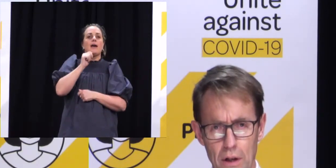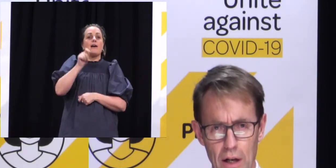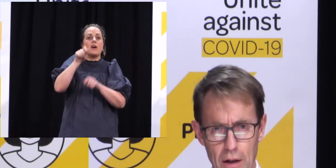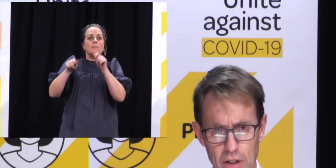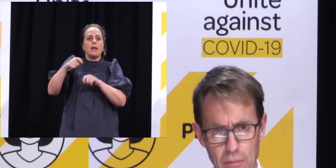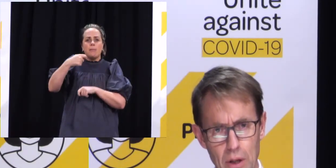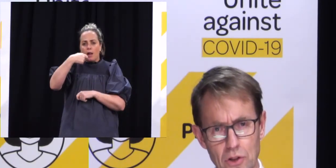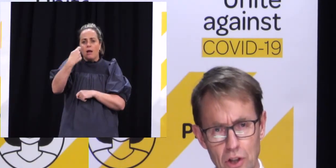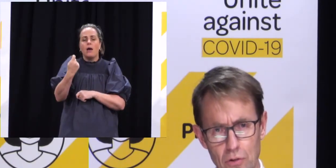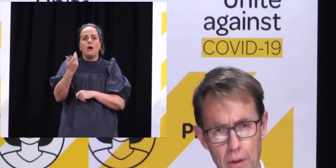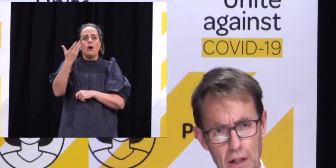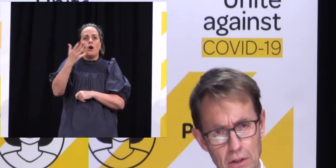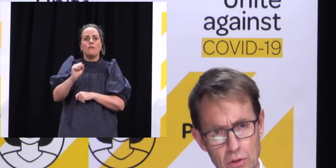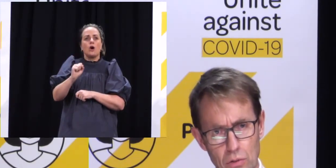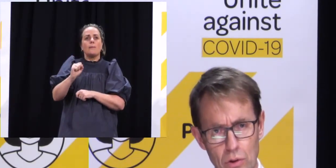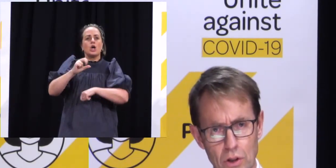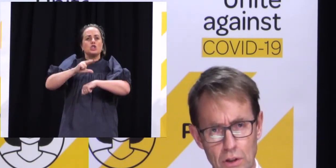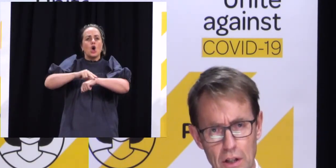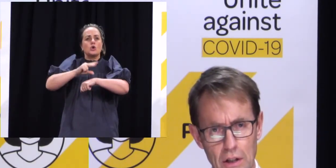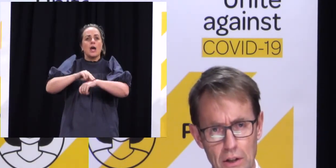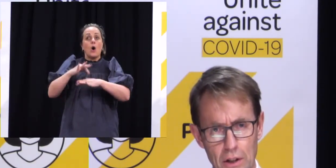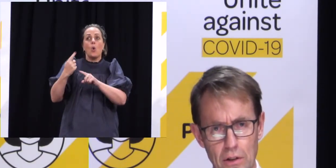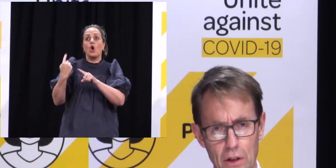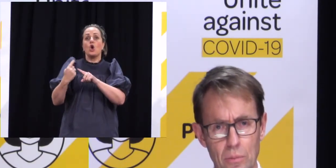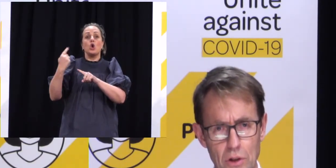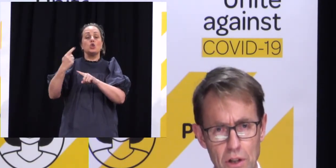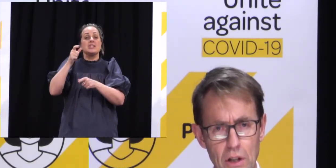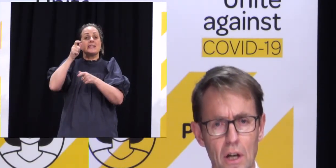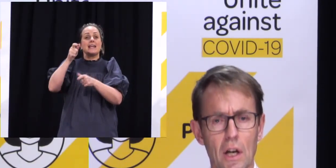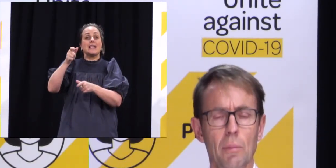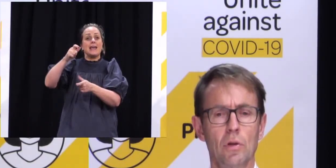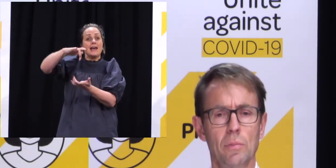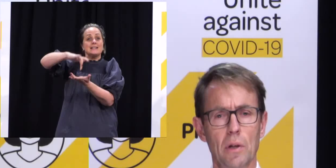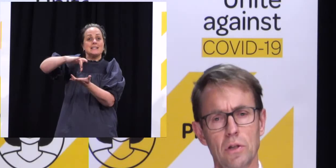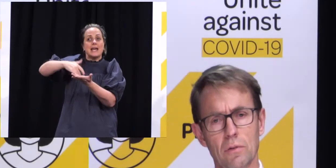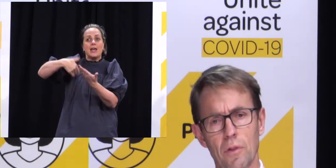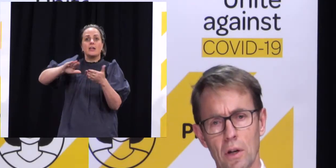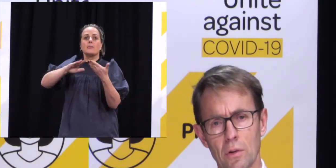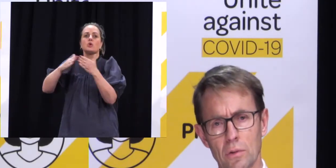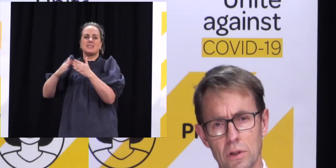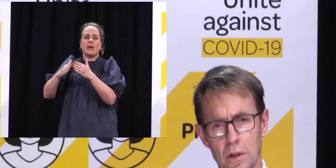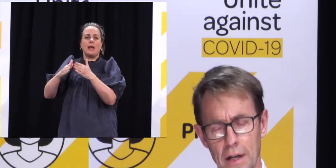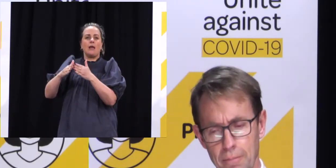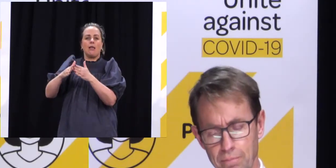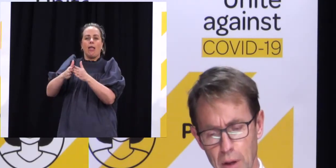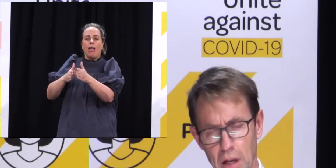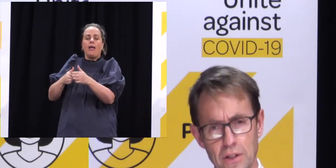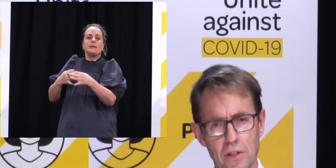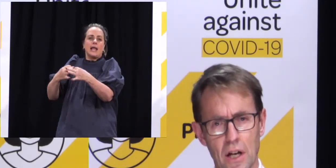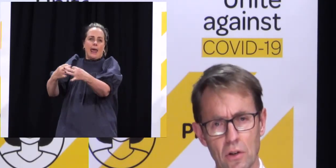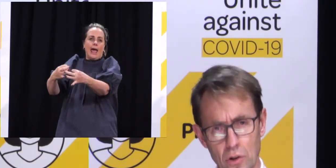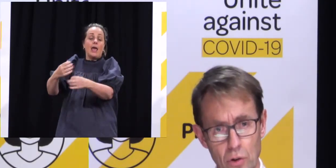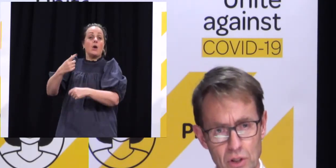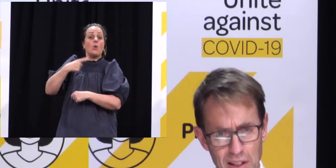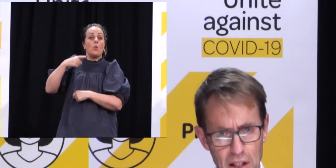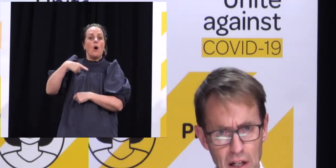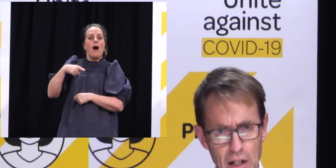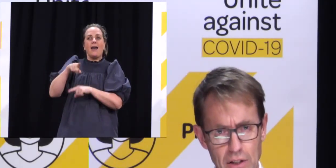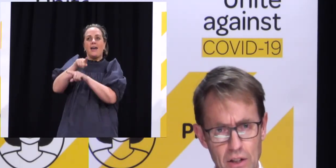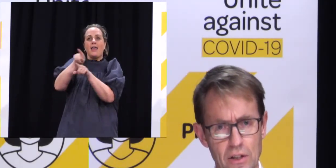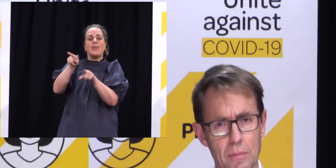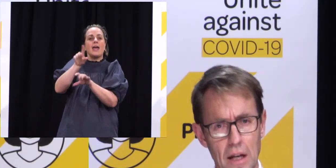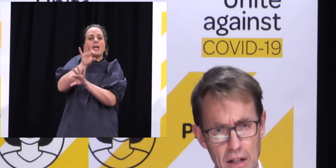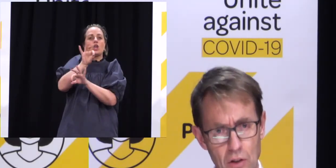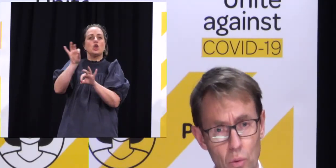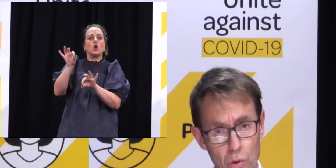swab done by a general practice or urgent care clinic in the community, because most of those places are not using the